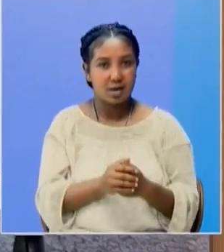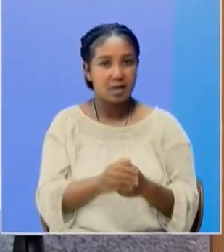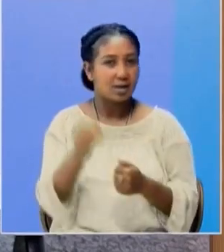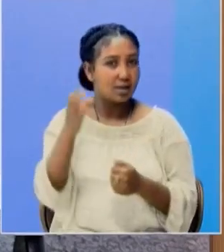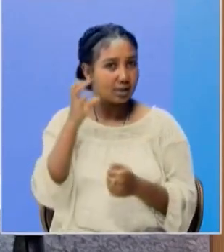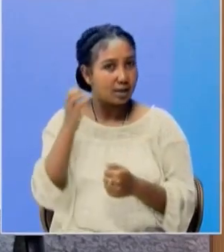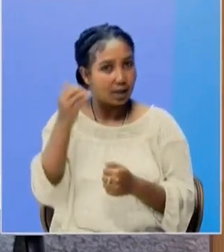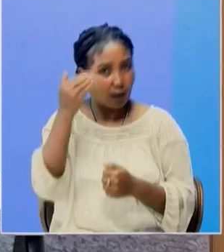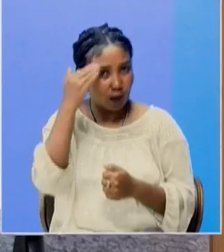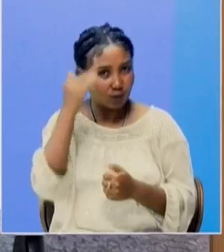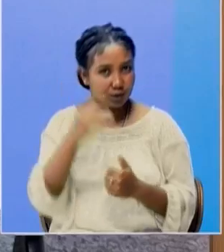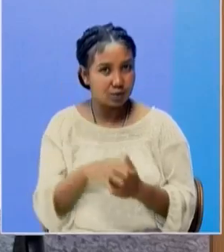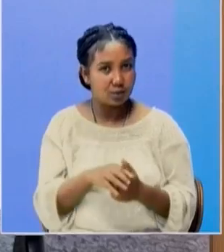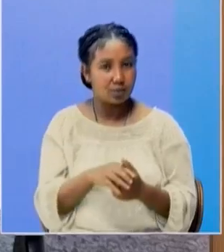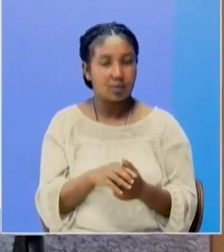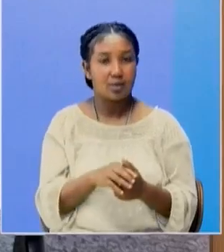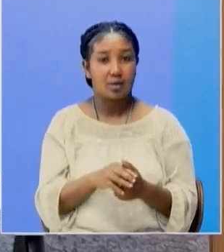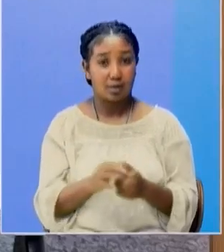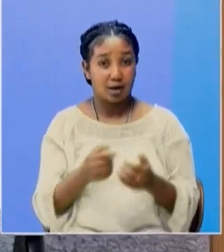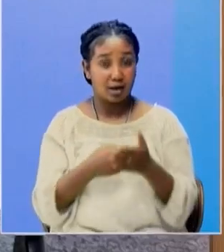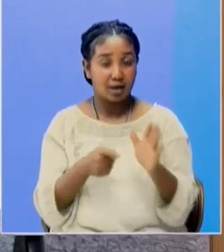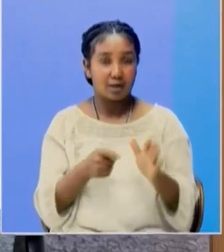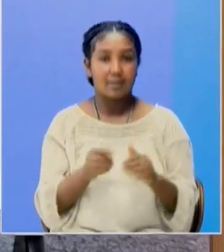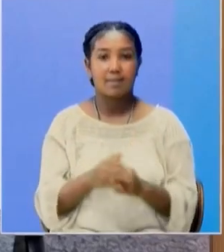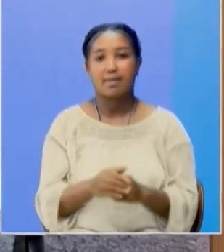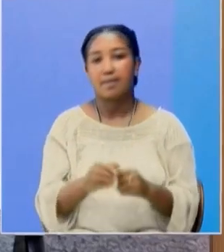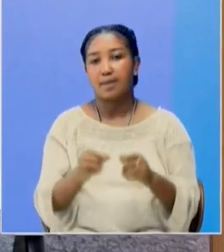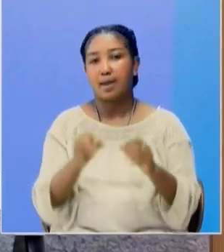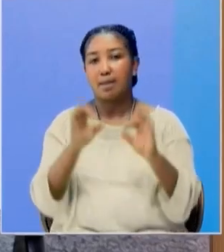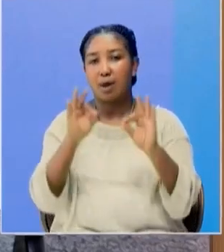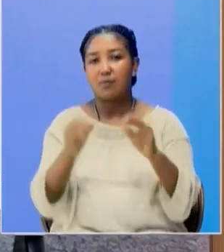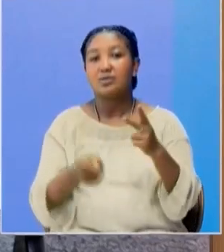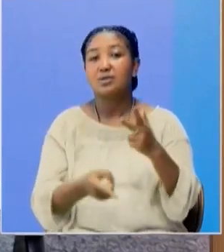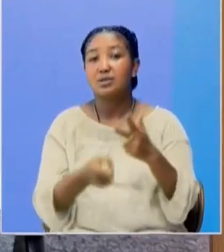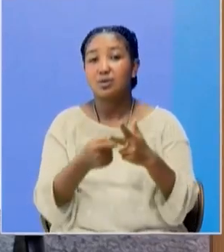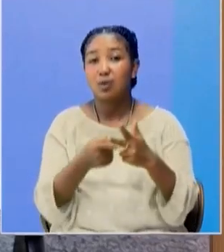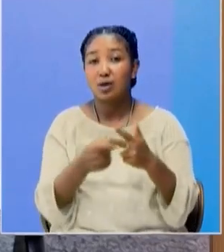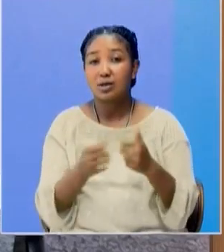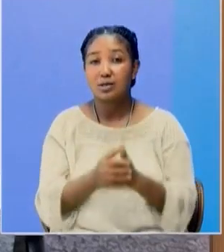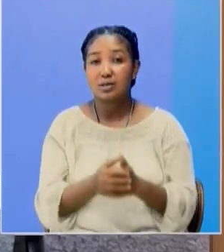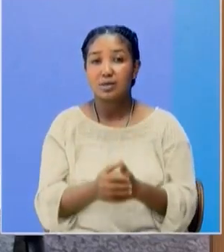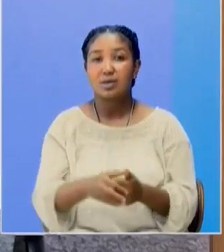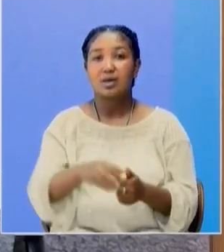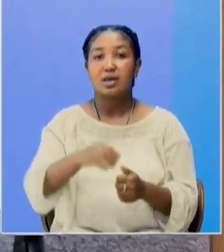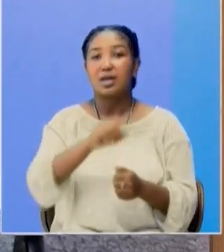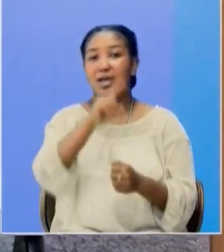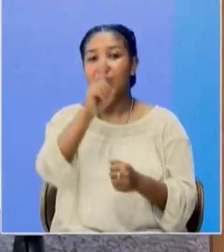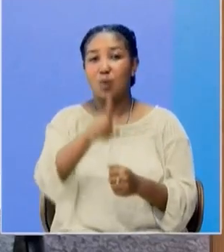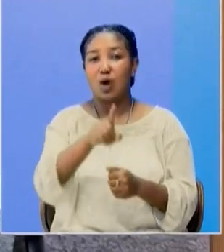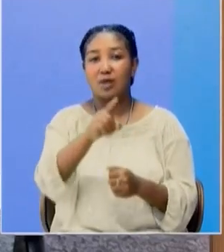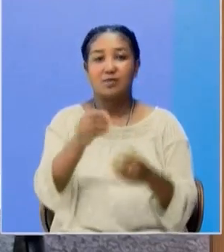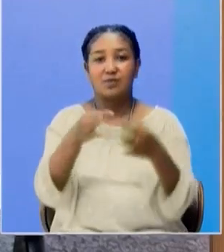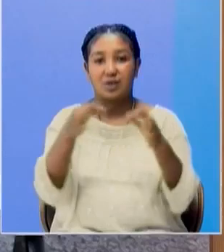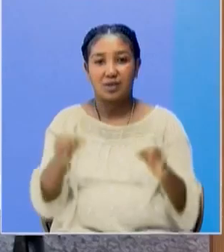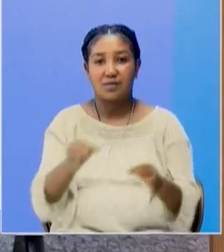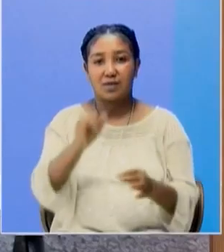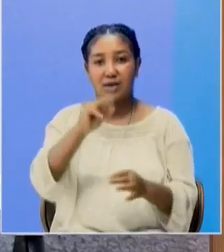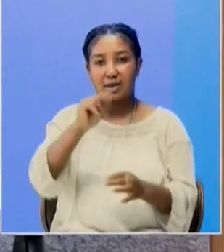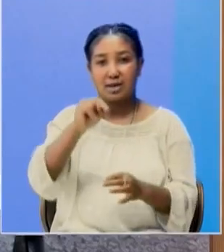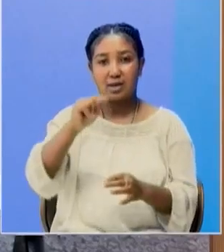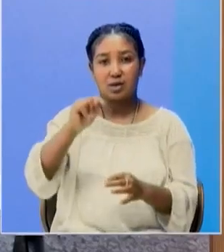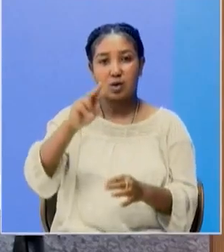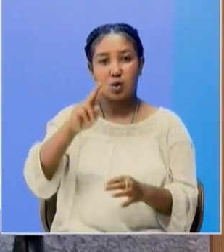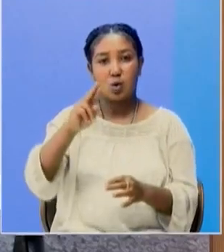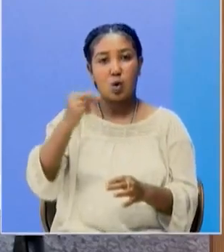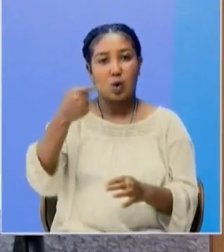listener knows. Is it clear? Bravo. What about the next point is about interrogative sentence. Interrogative sentence is